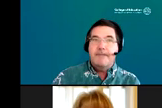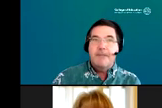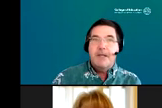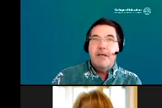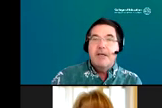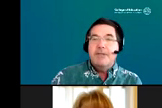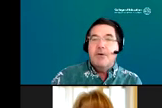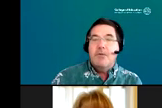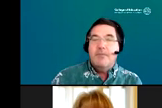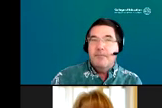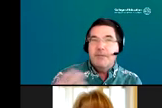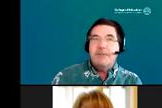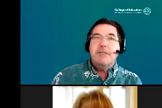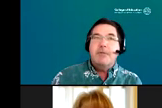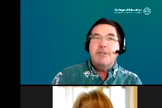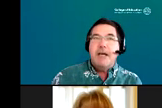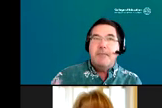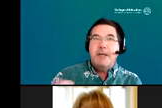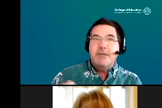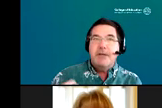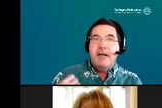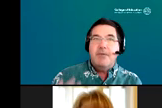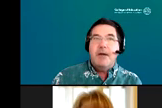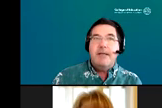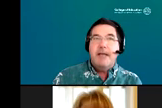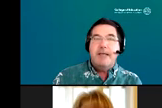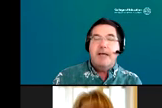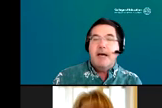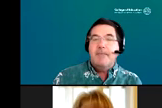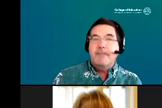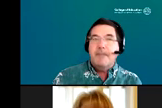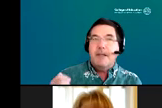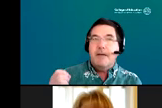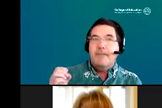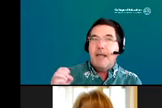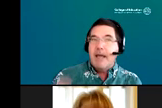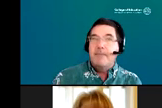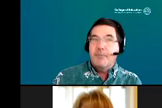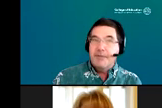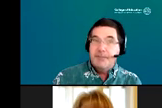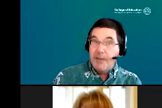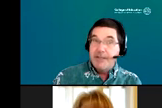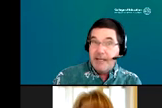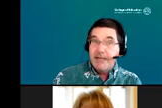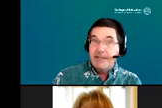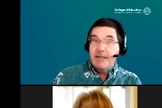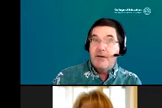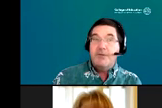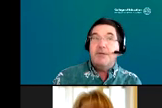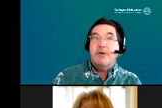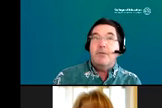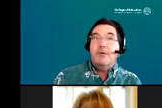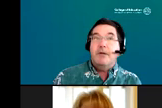on. So just double check, make sure they got the right day, time, and presentation,